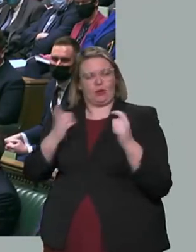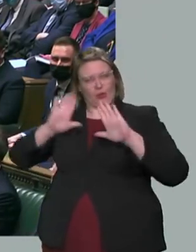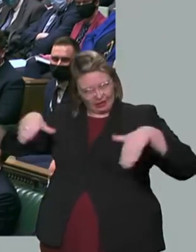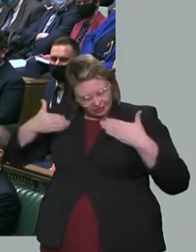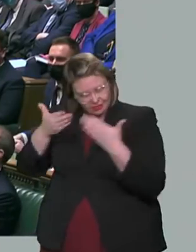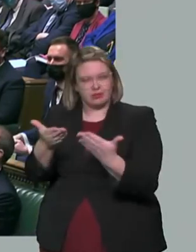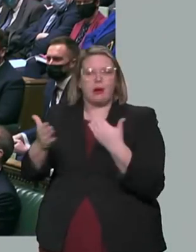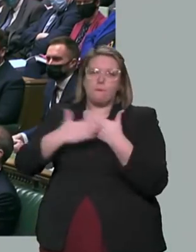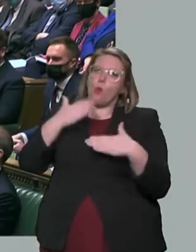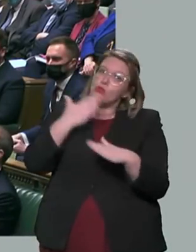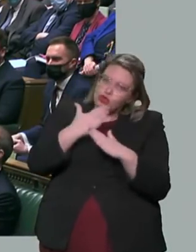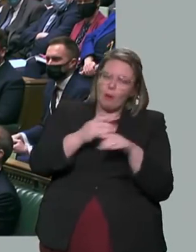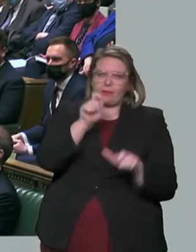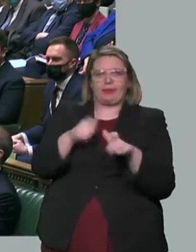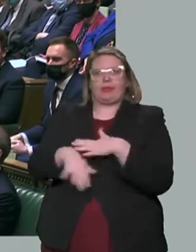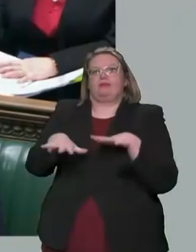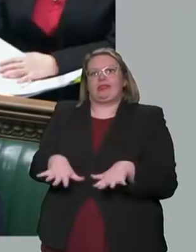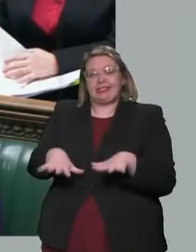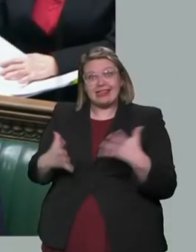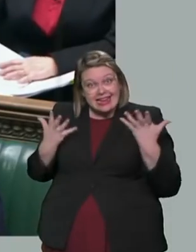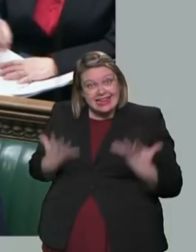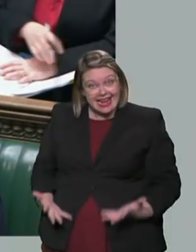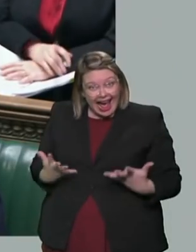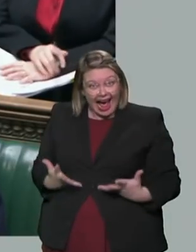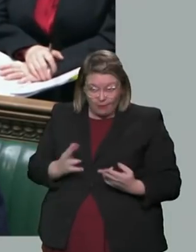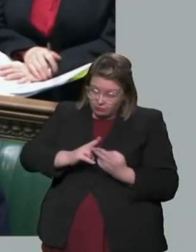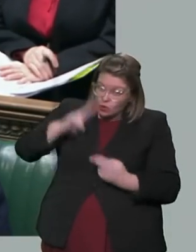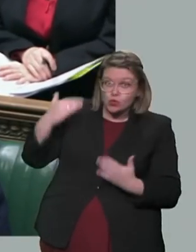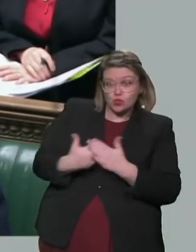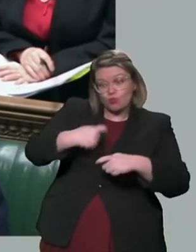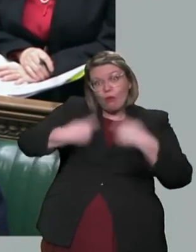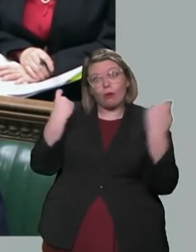that there are now record numbers of people in work, Mr. Speaker,